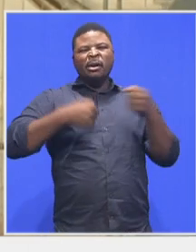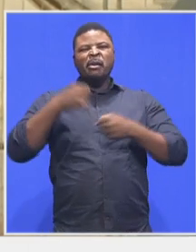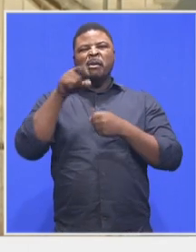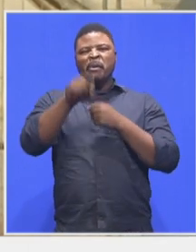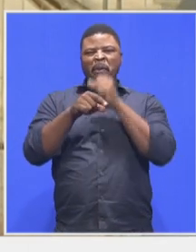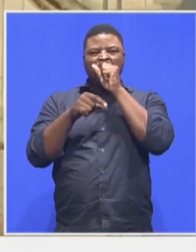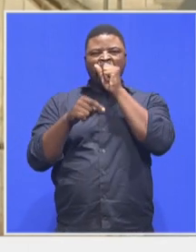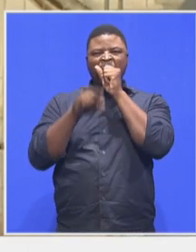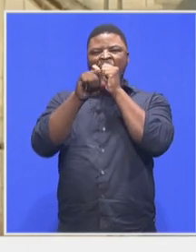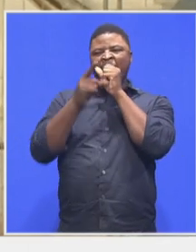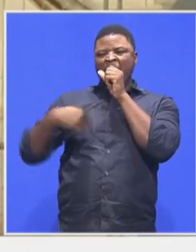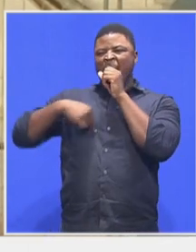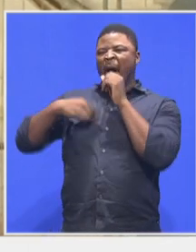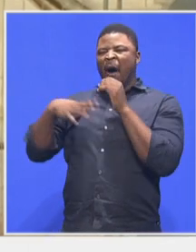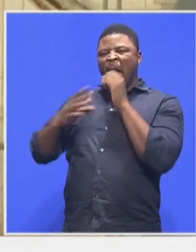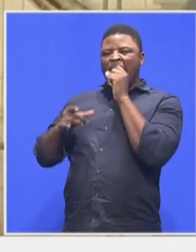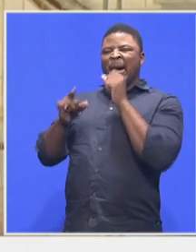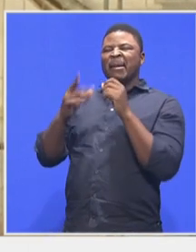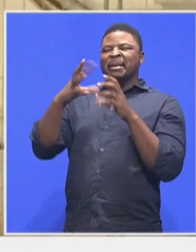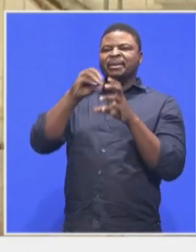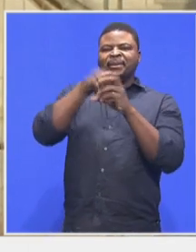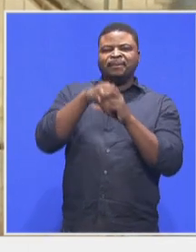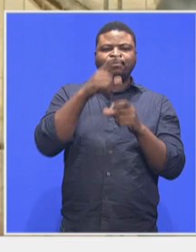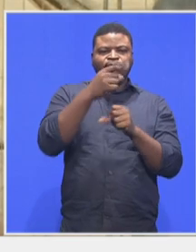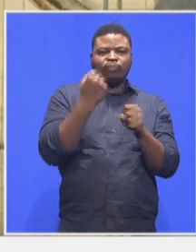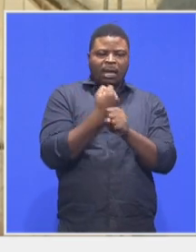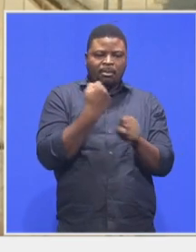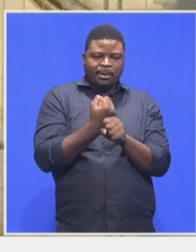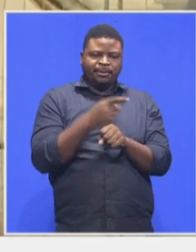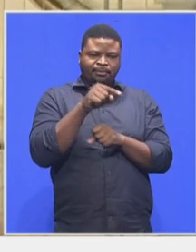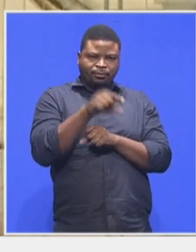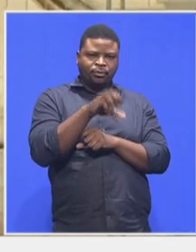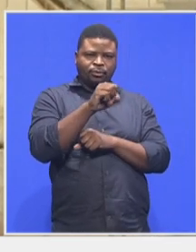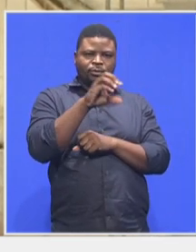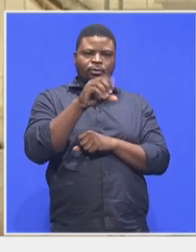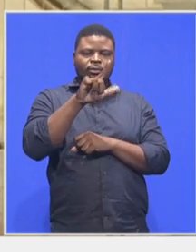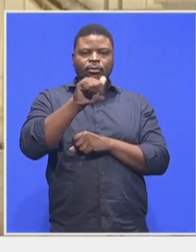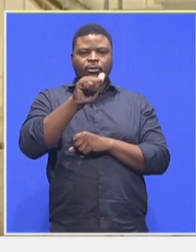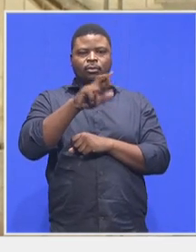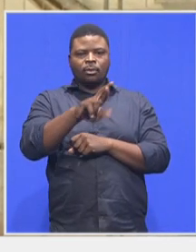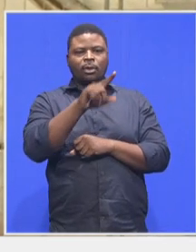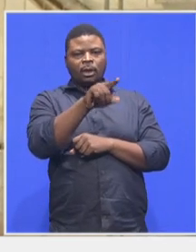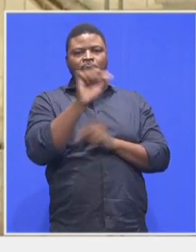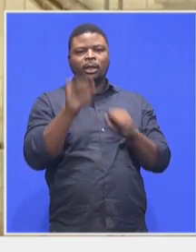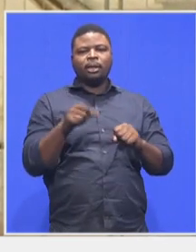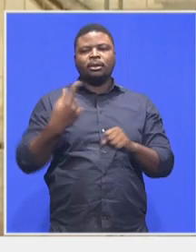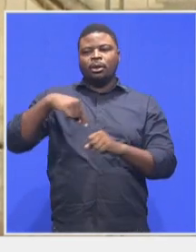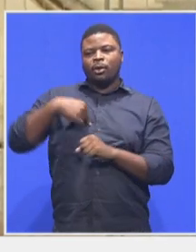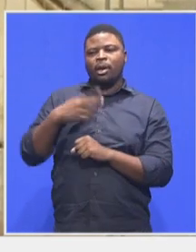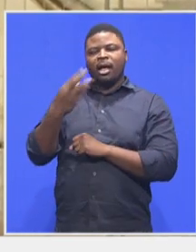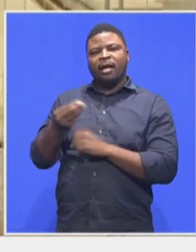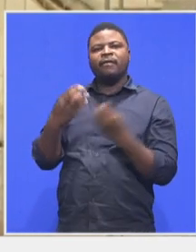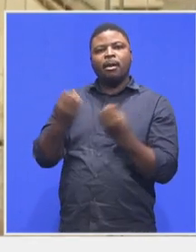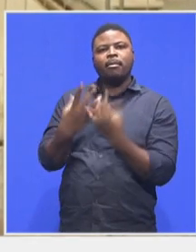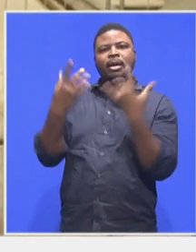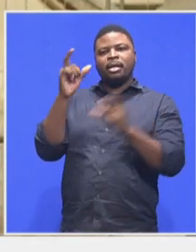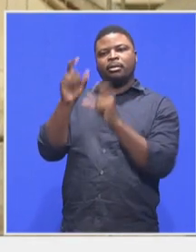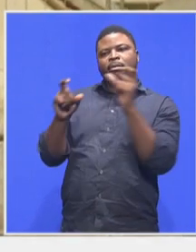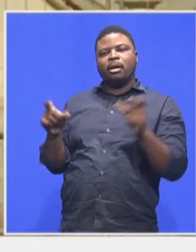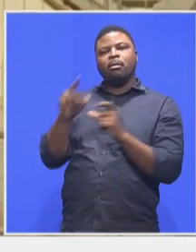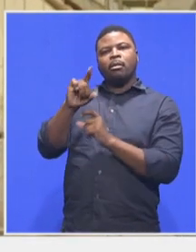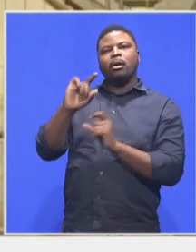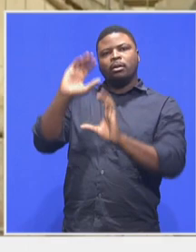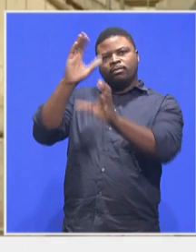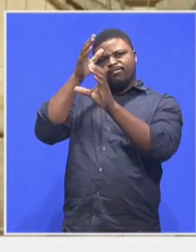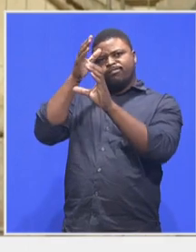them being involved in the manufacturing of these things. We've got a lot of engineers, by the way, in this country. Don't buy the